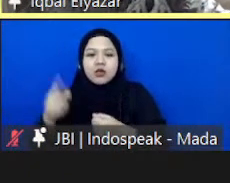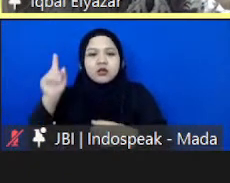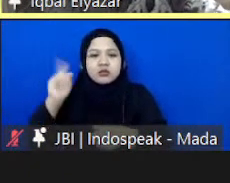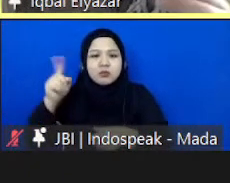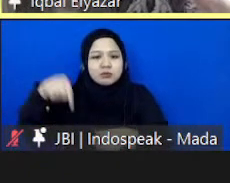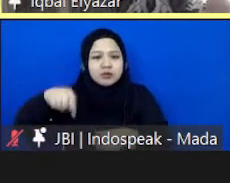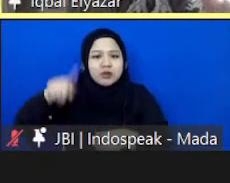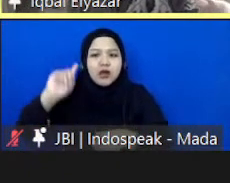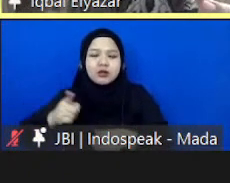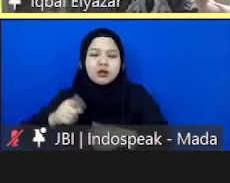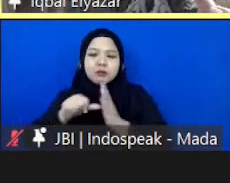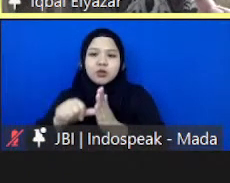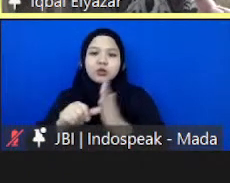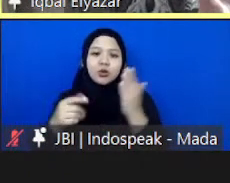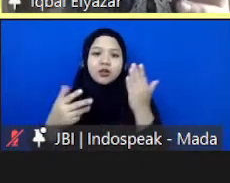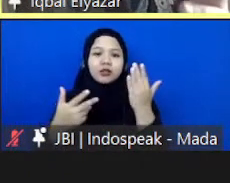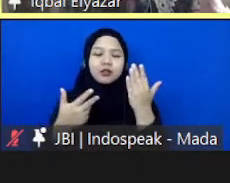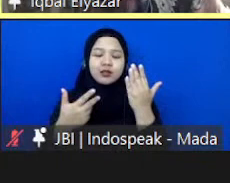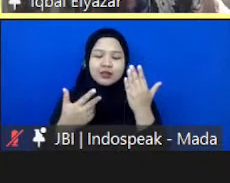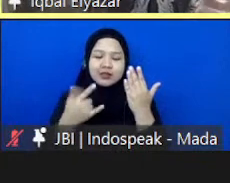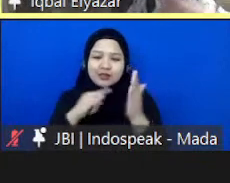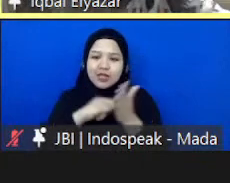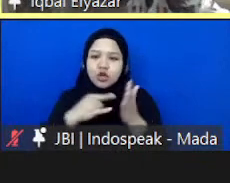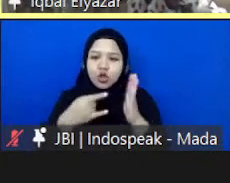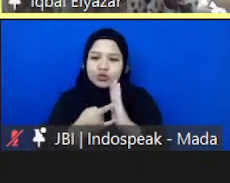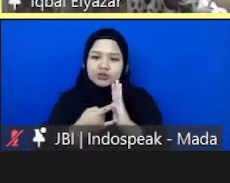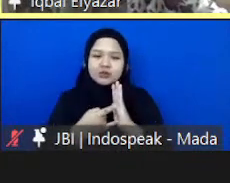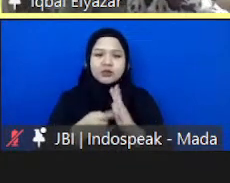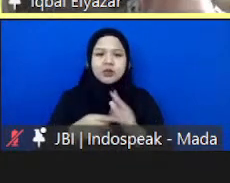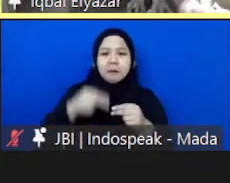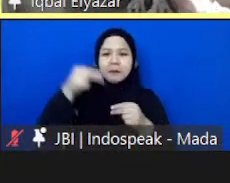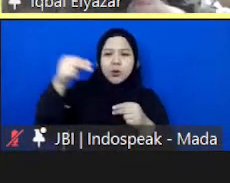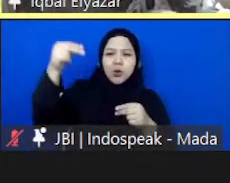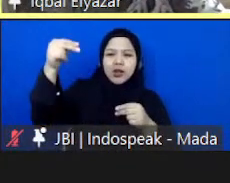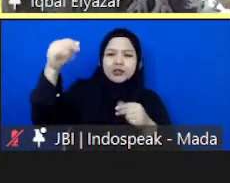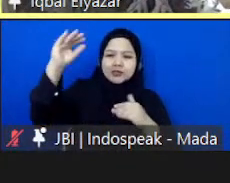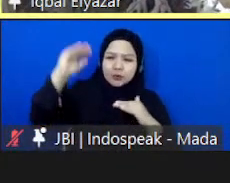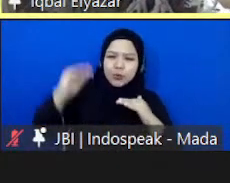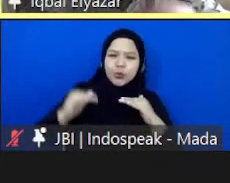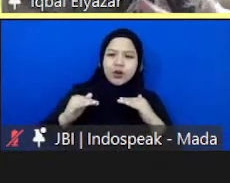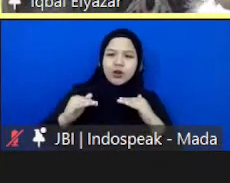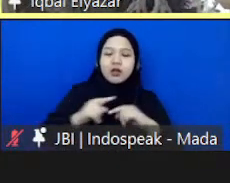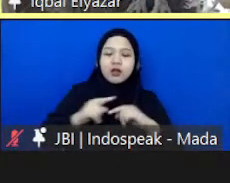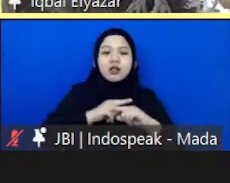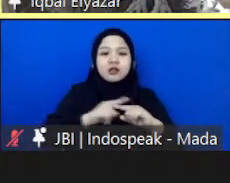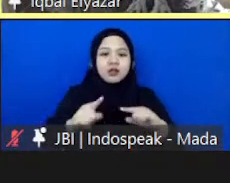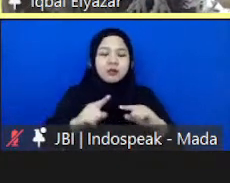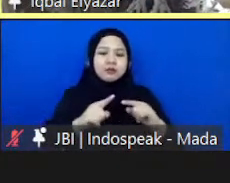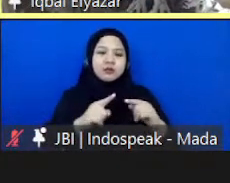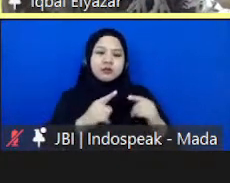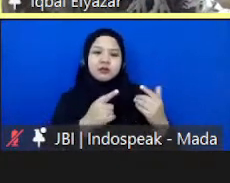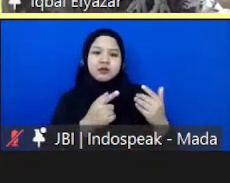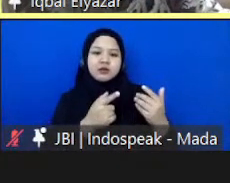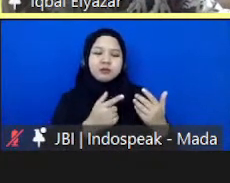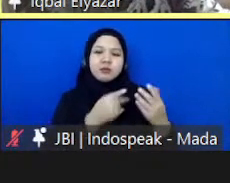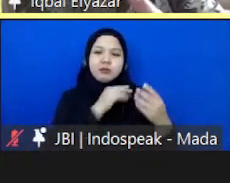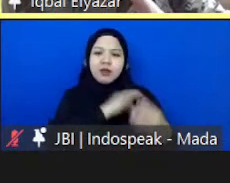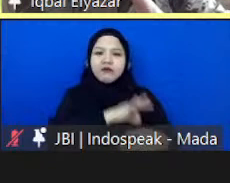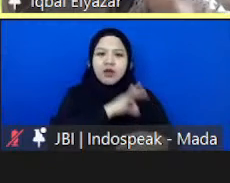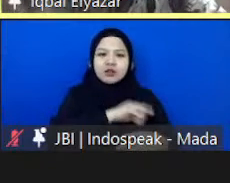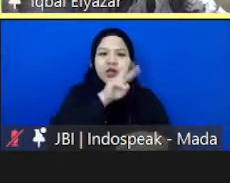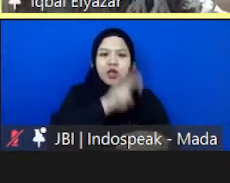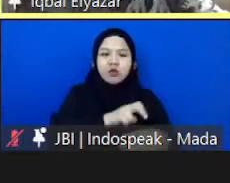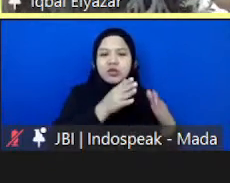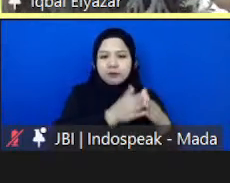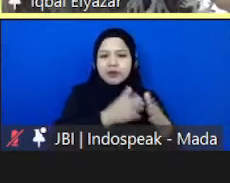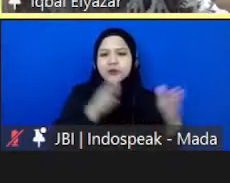And also they need to be less bureaucratic data sharing process, but ensuring the intellectual properties and mutual benefit. I think I